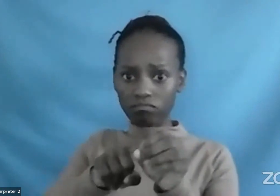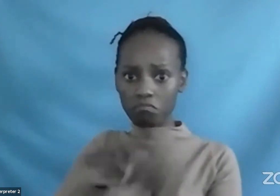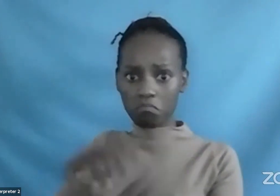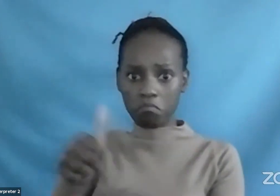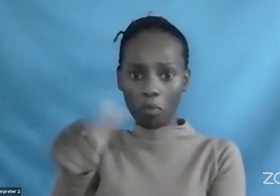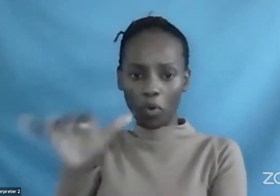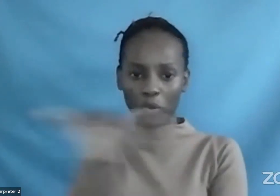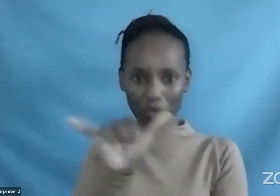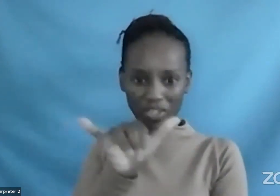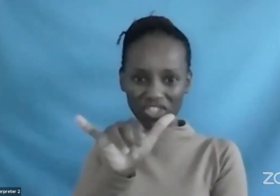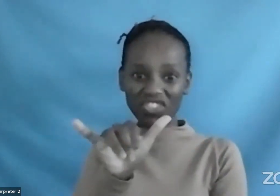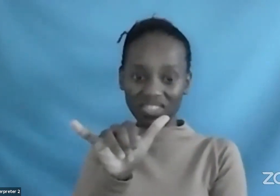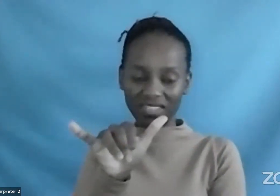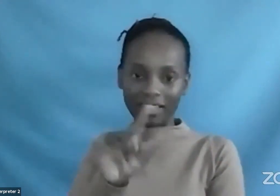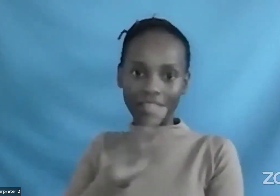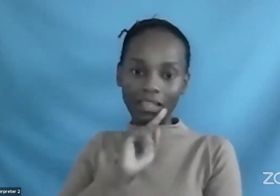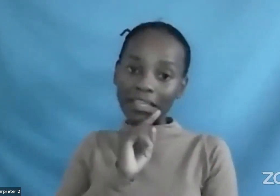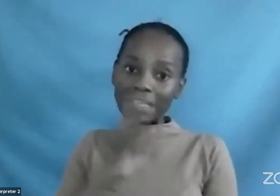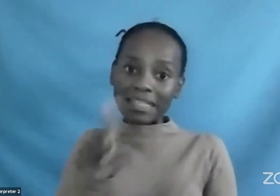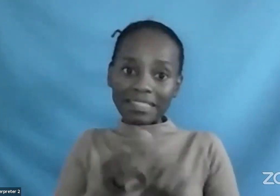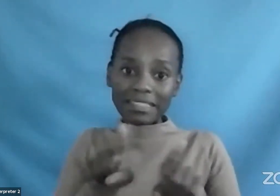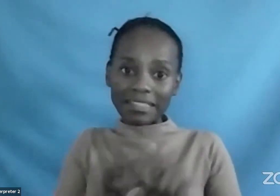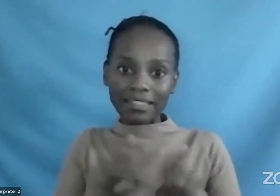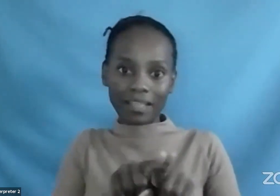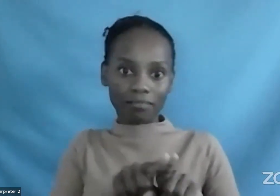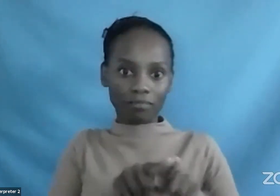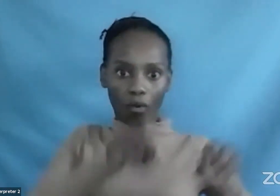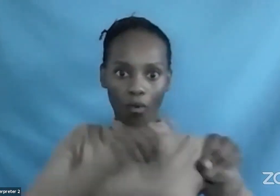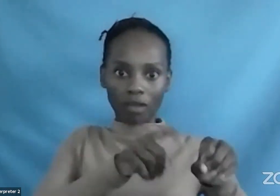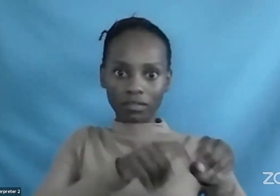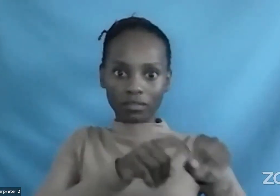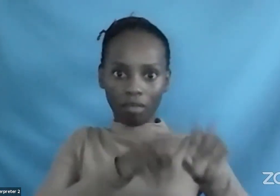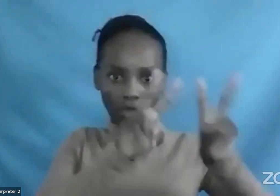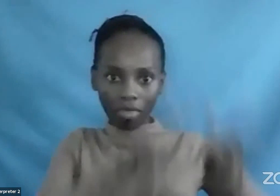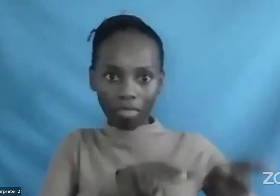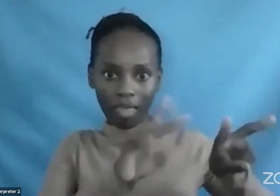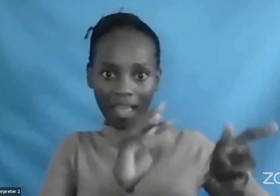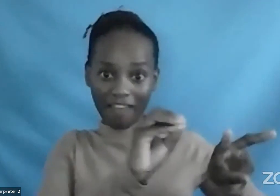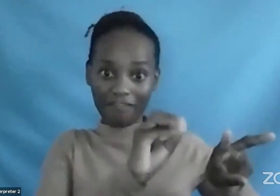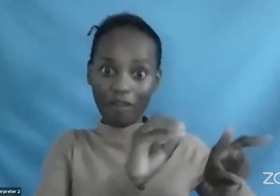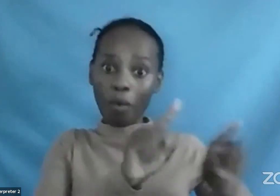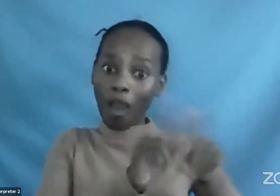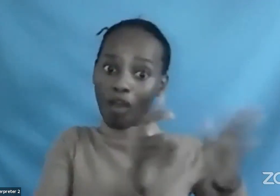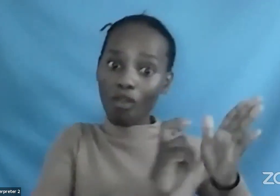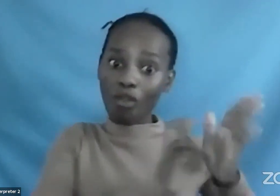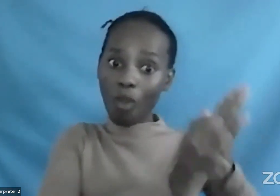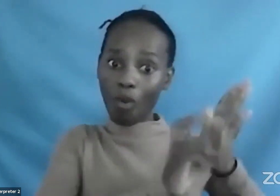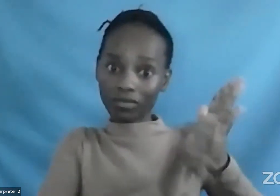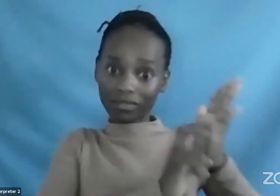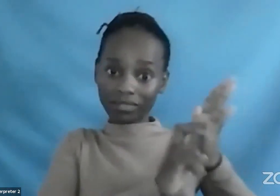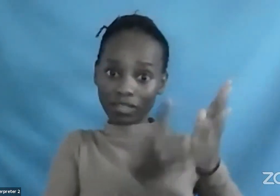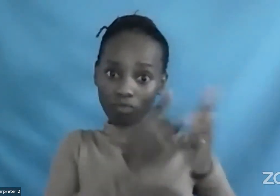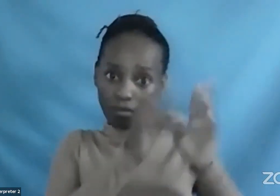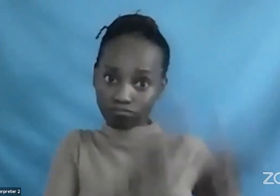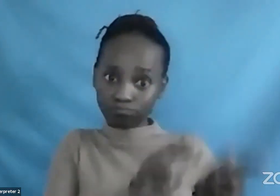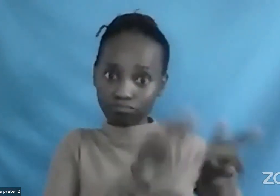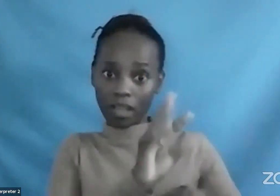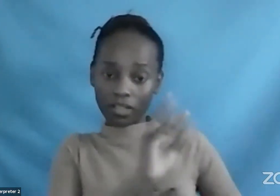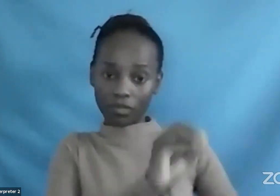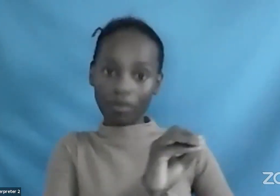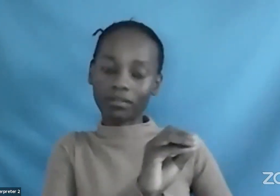laws that are intended to support the manufacturers. Counterfeit forces manufacturers